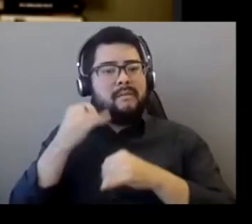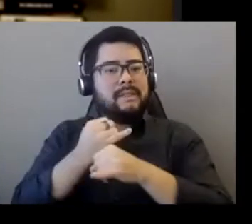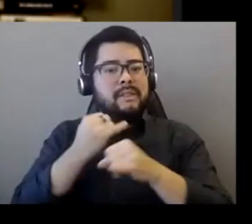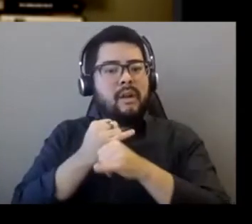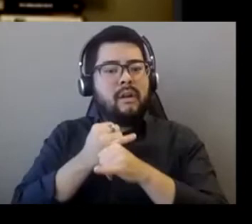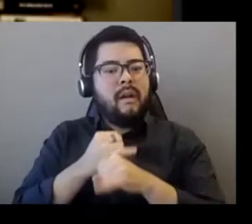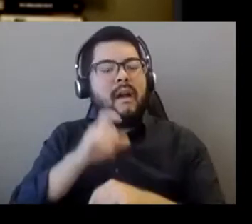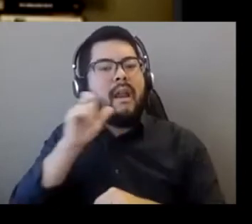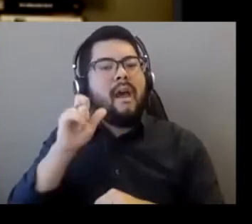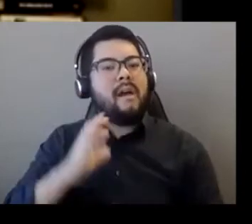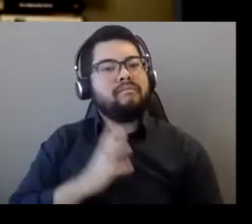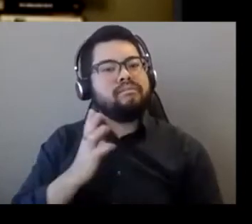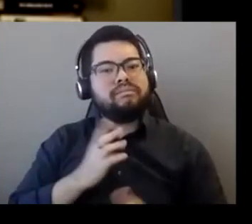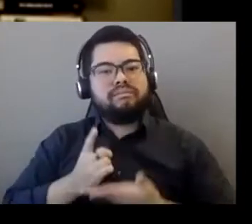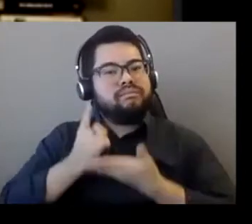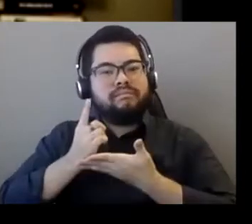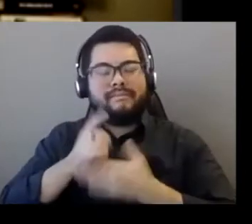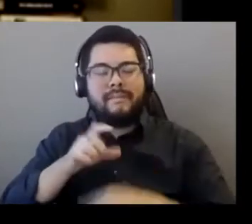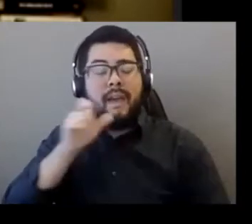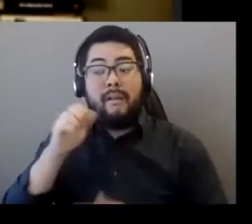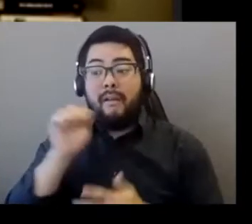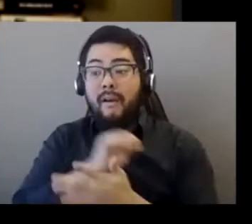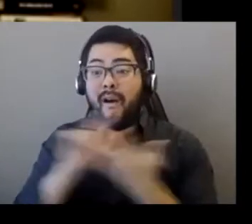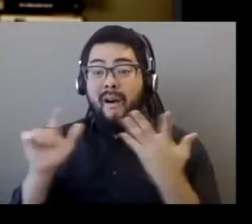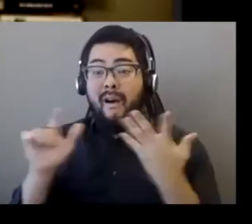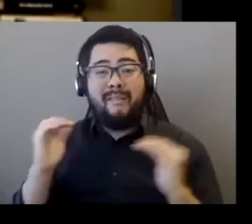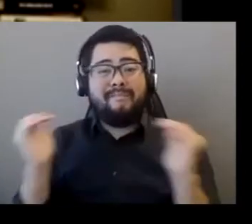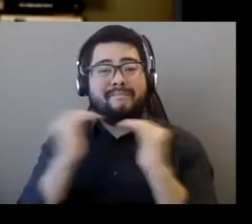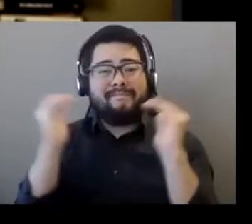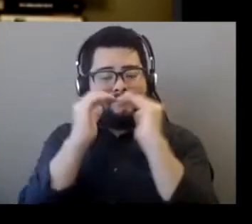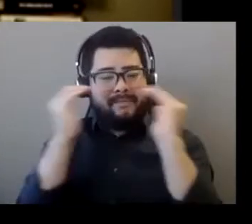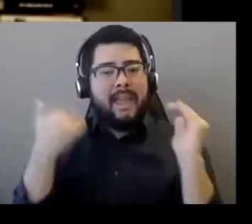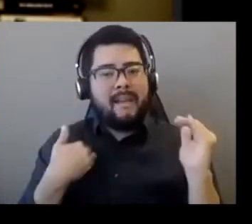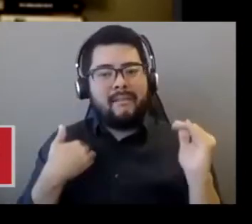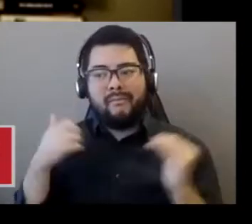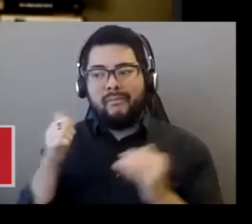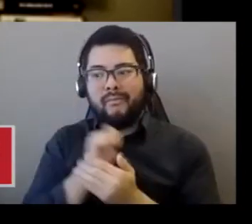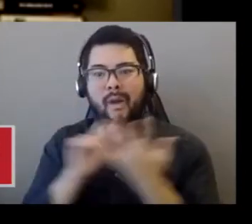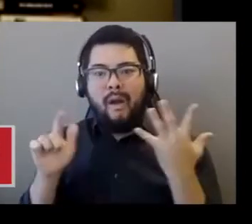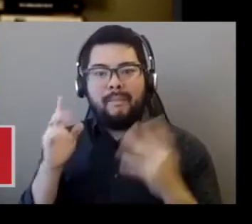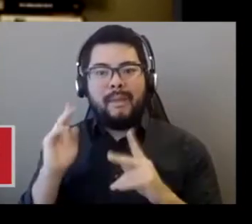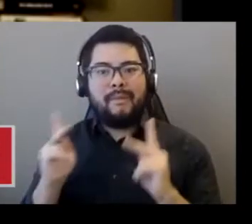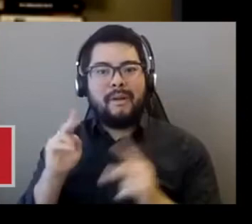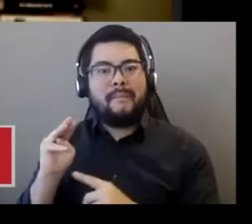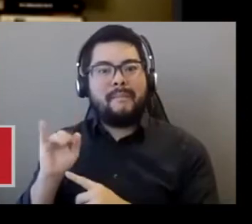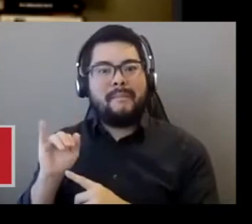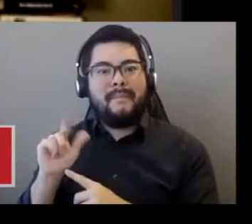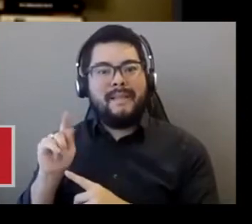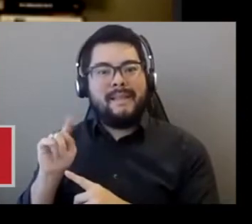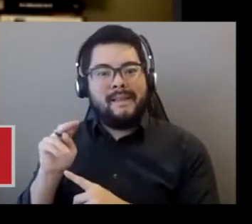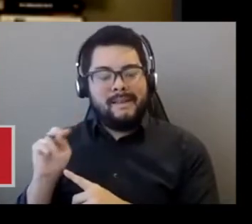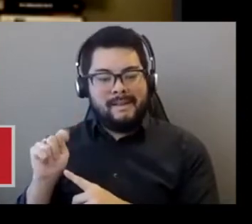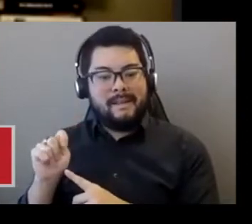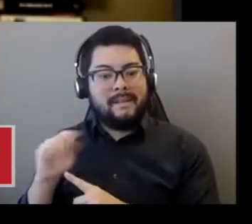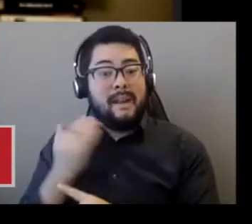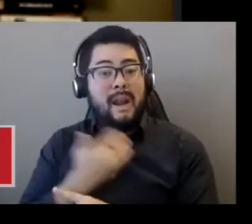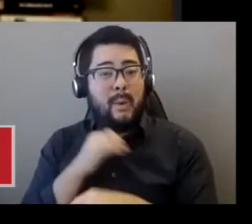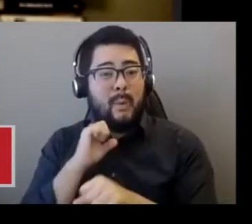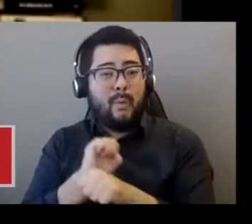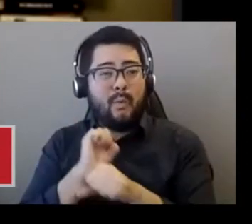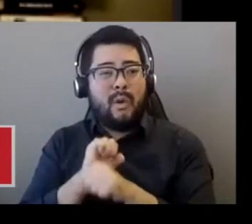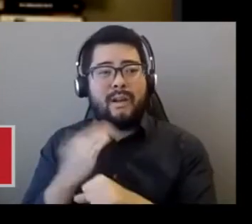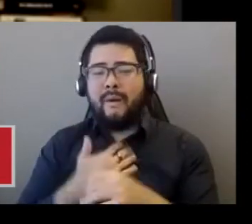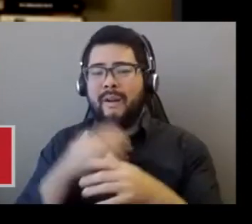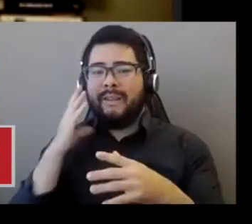luxury. In fact, all our movements have them, and everybody is a militant and works to do this work,